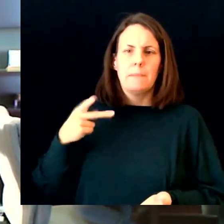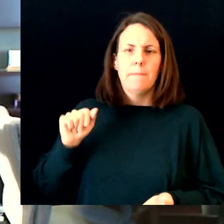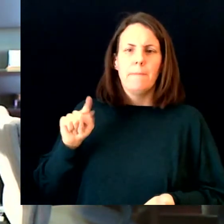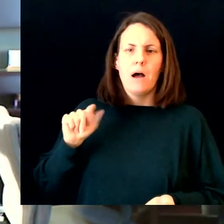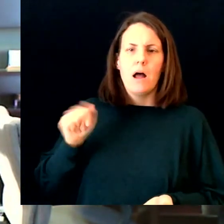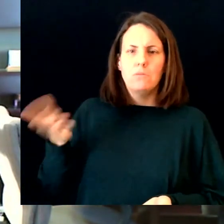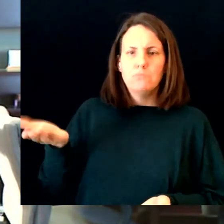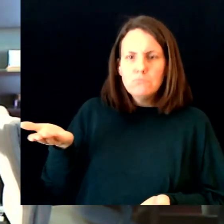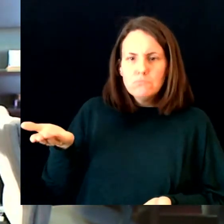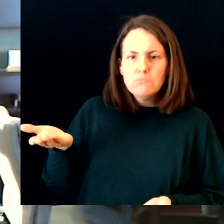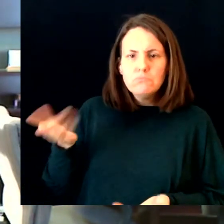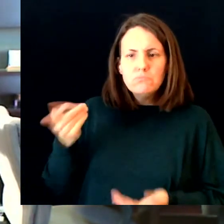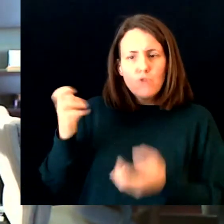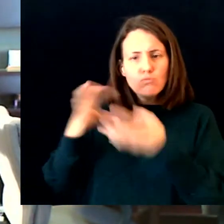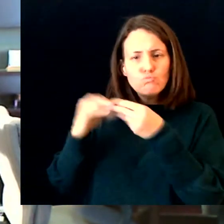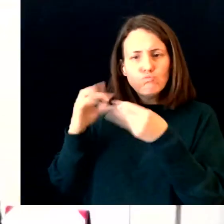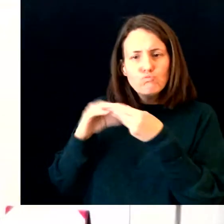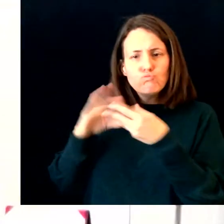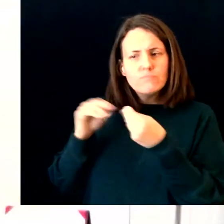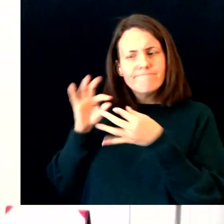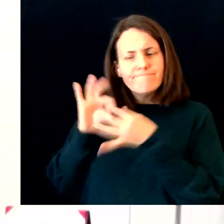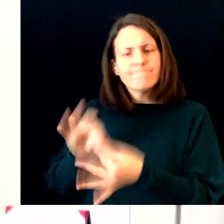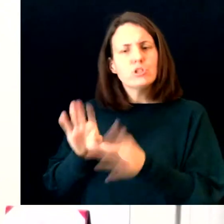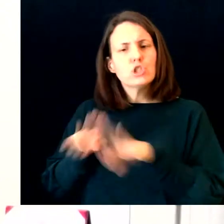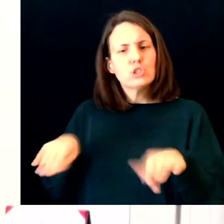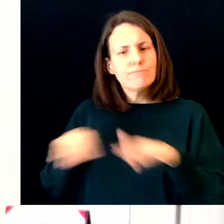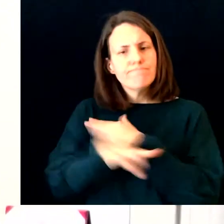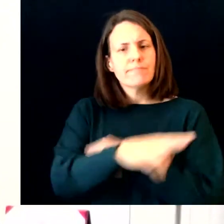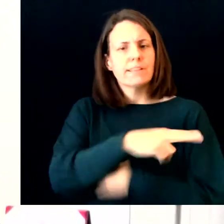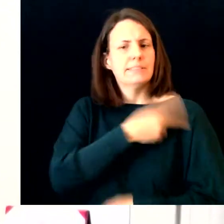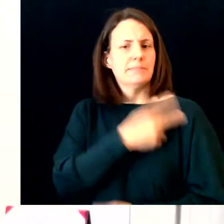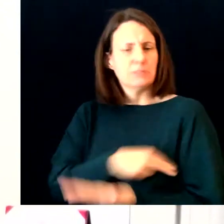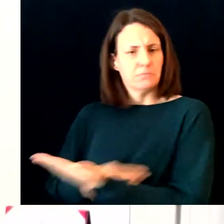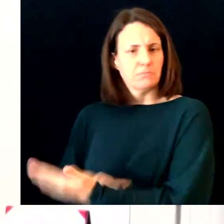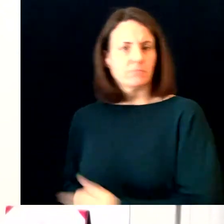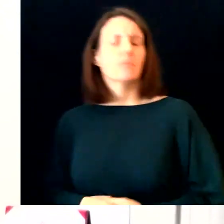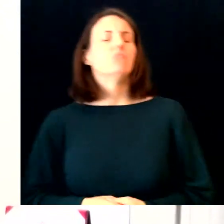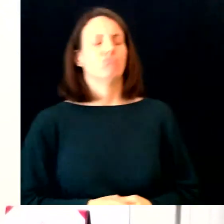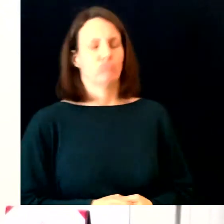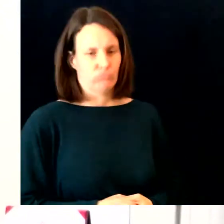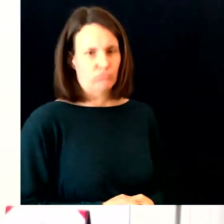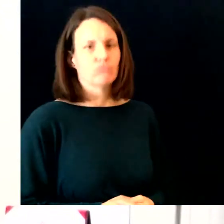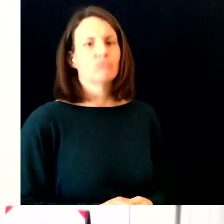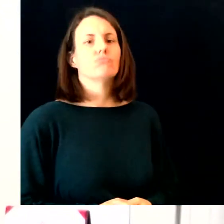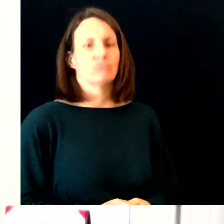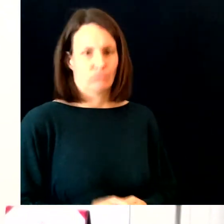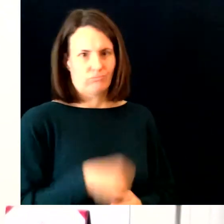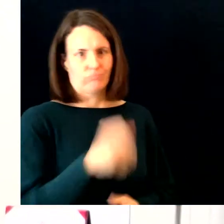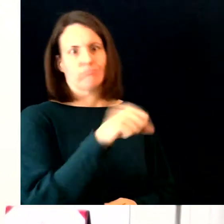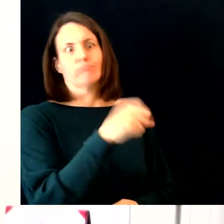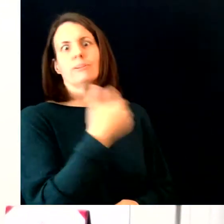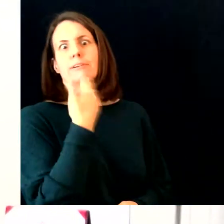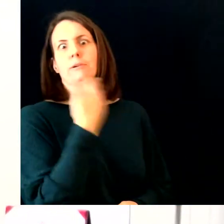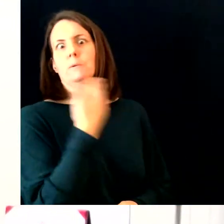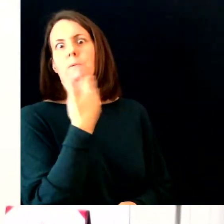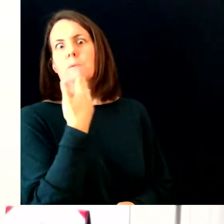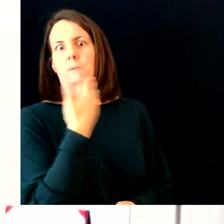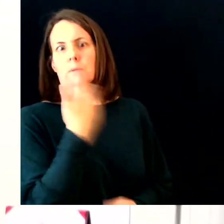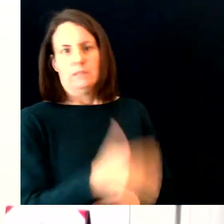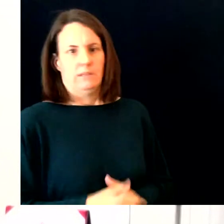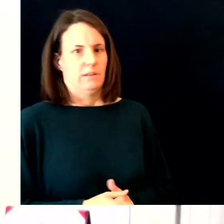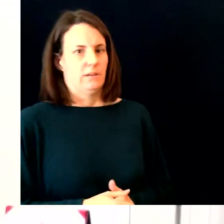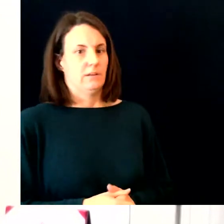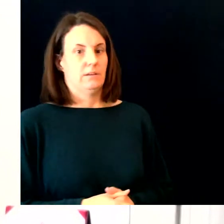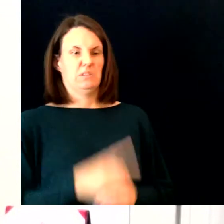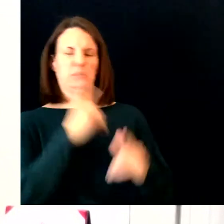hospitalizations. Yes, thank you so much. I would echo what Secretary Timberlake mentioned. We're seeing that the majority